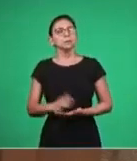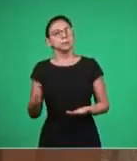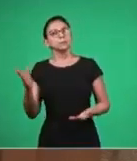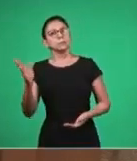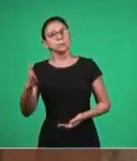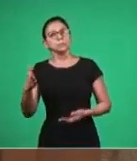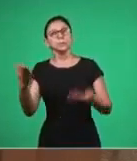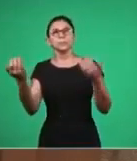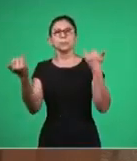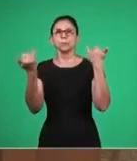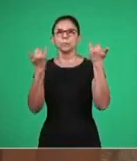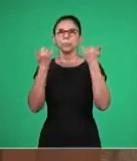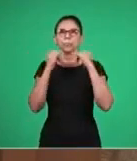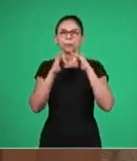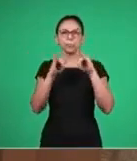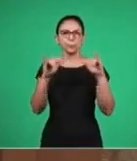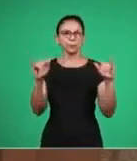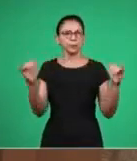And so from our part,